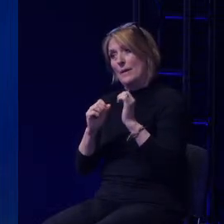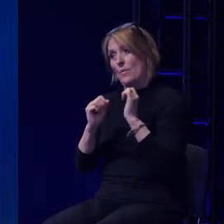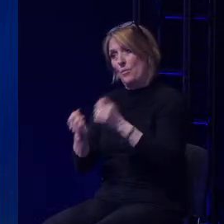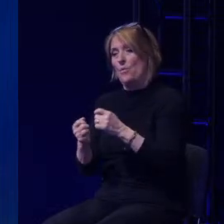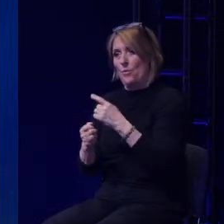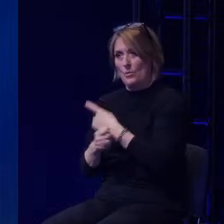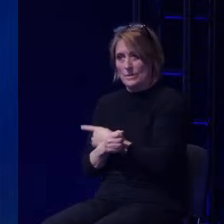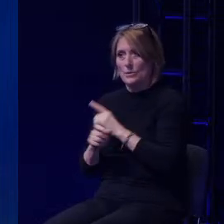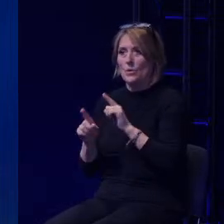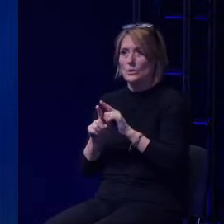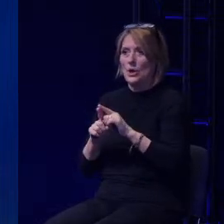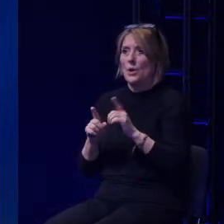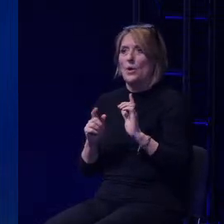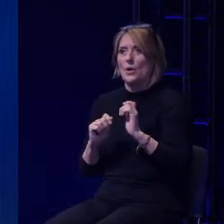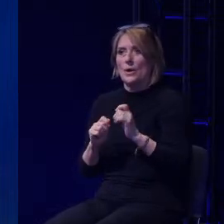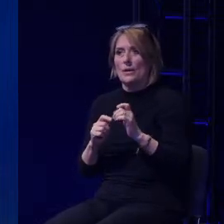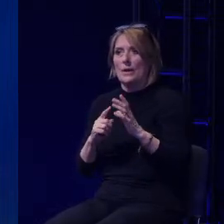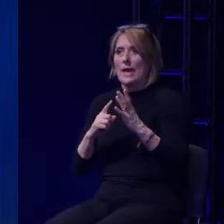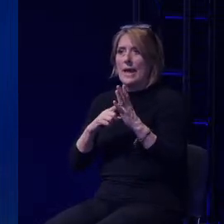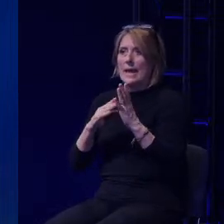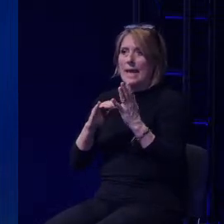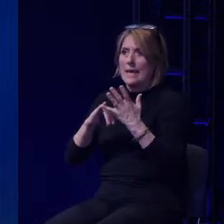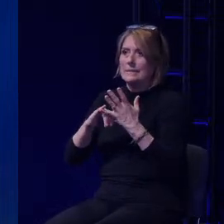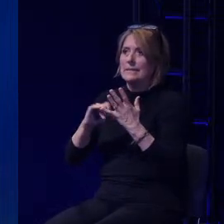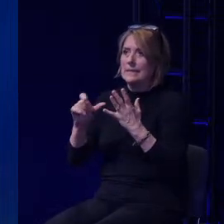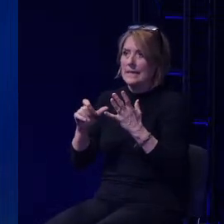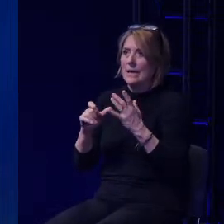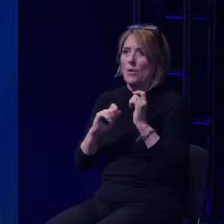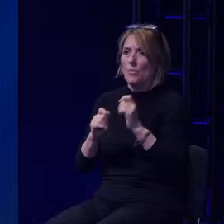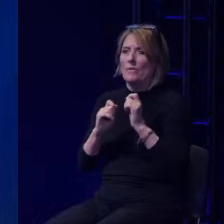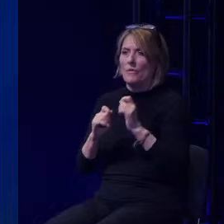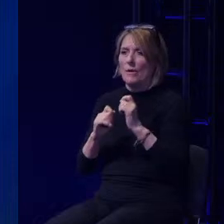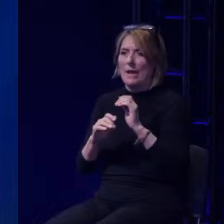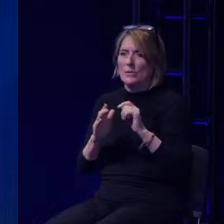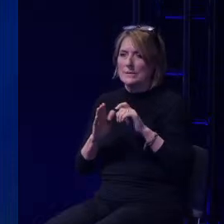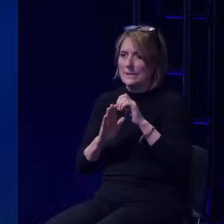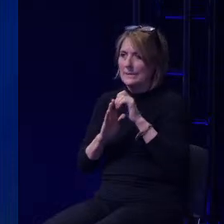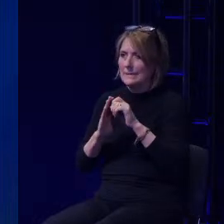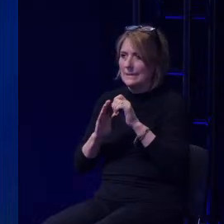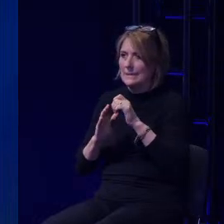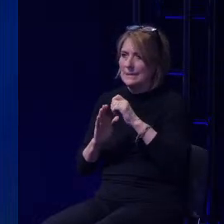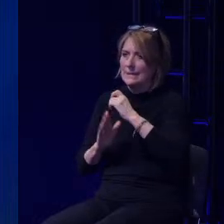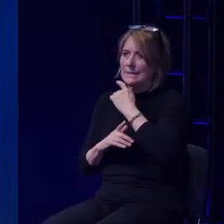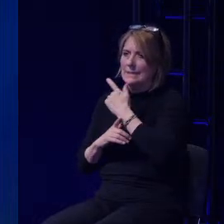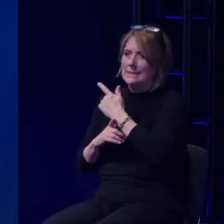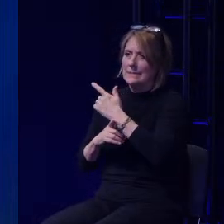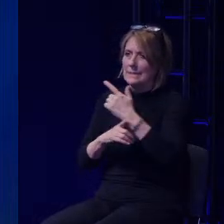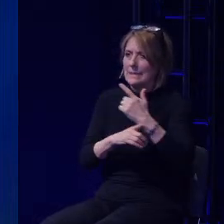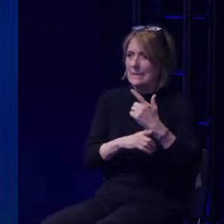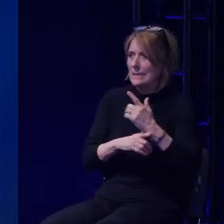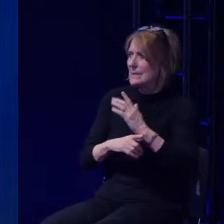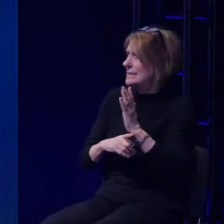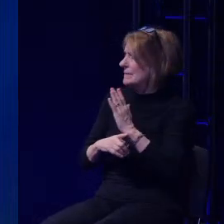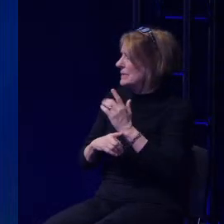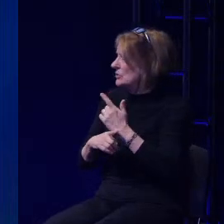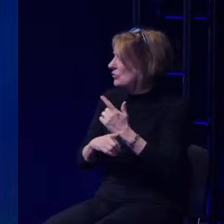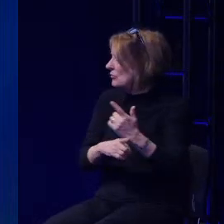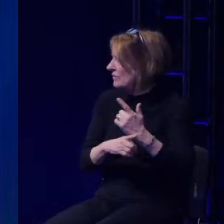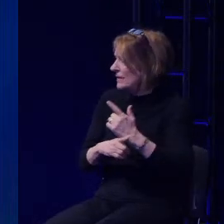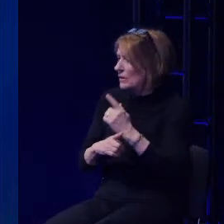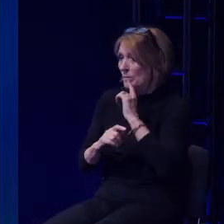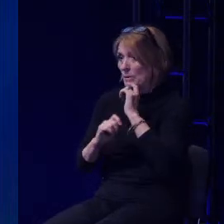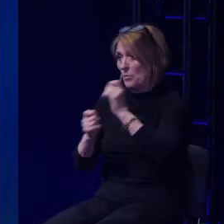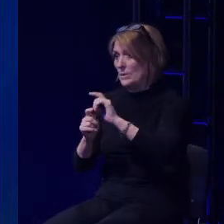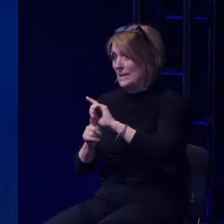nominees for the ASE Award for Outstanding Cinematography in a 1-hour regular series, which will be awarded tomorrow week. Is that right?